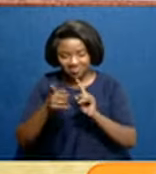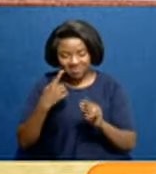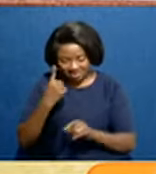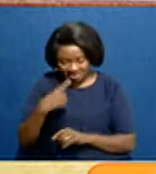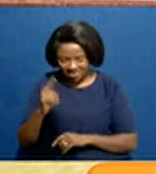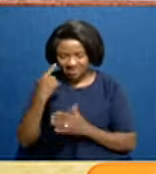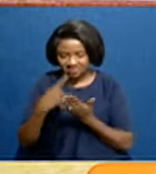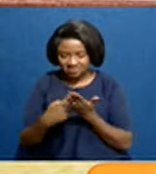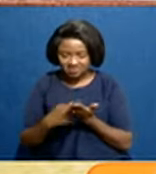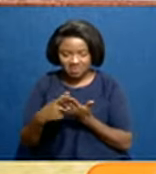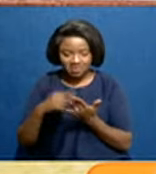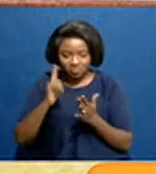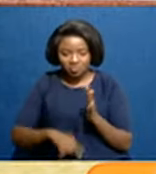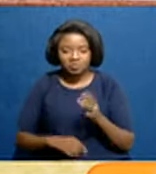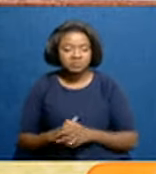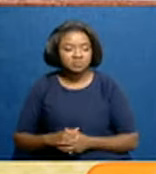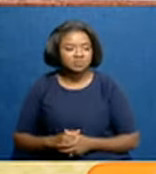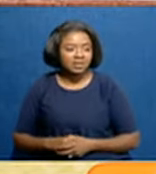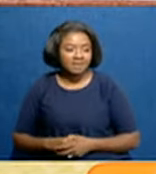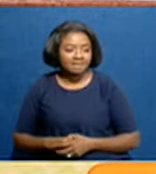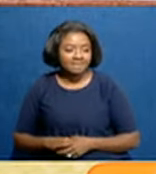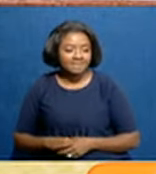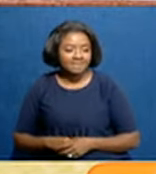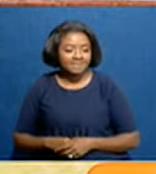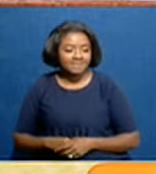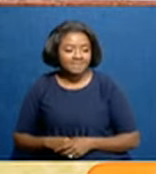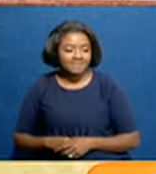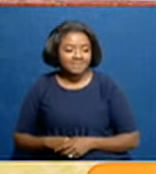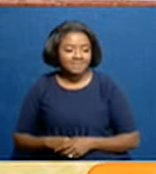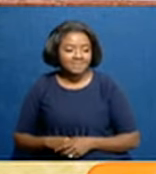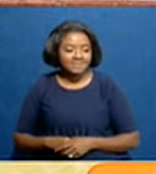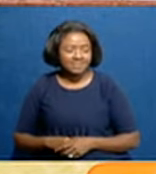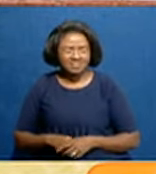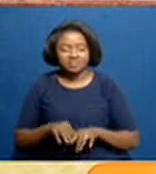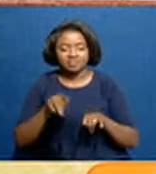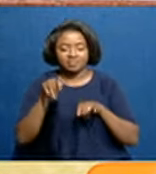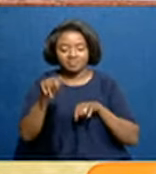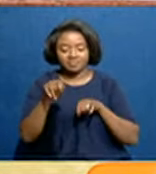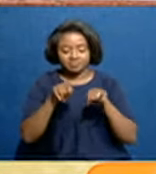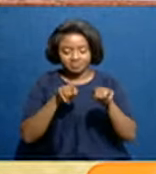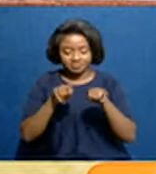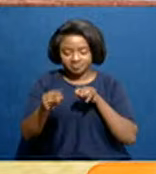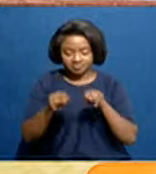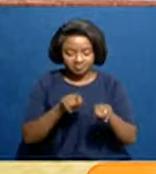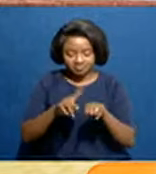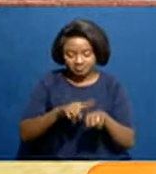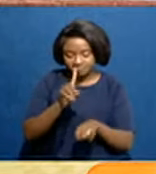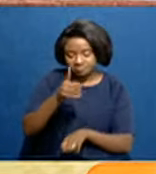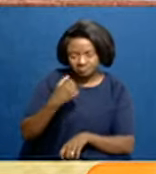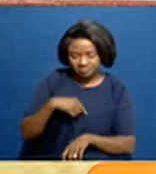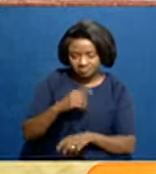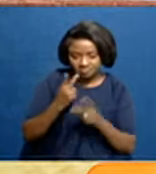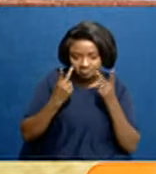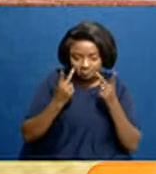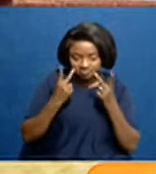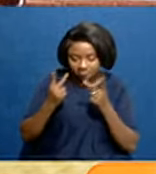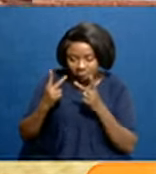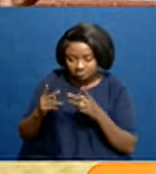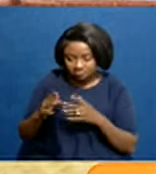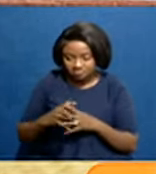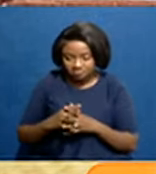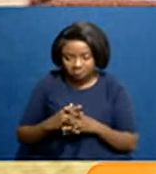is what you asked me at the beginning of this session, is about governance. You know, when you go to the more progressive